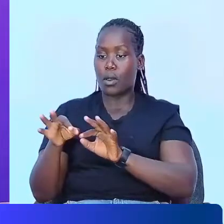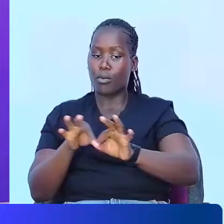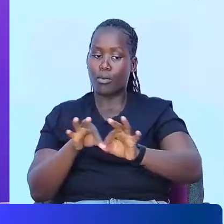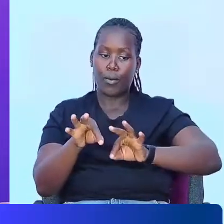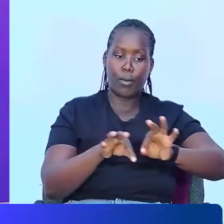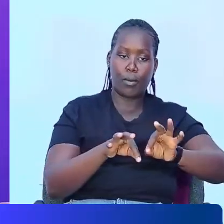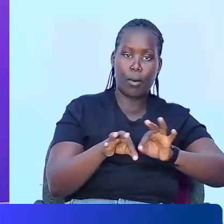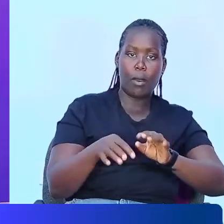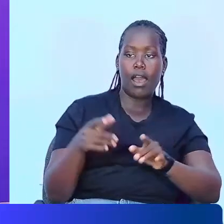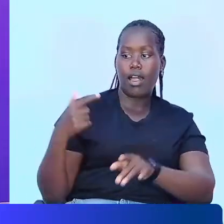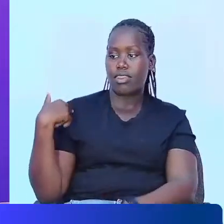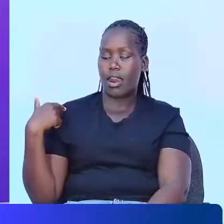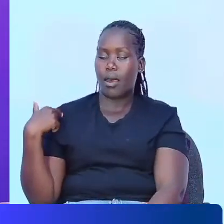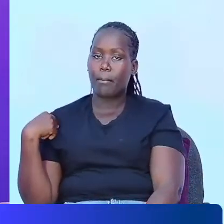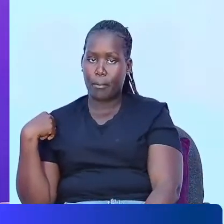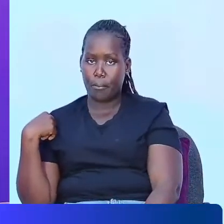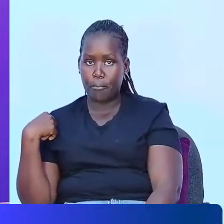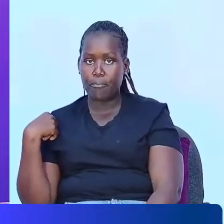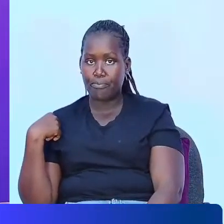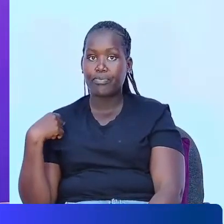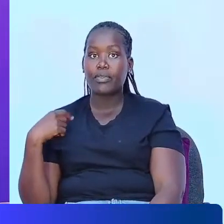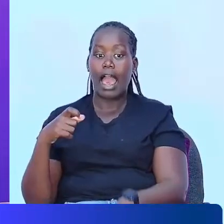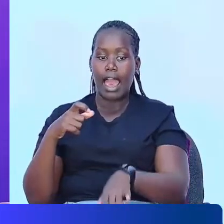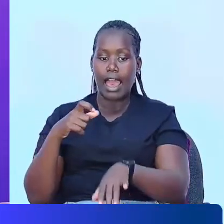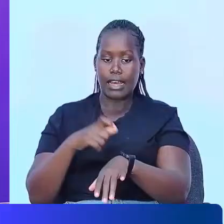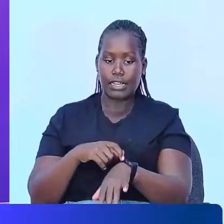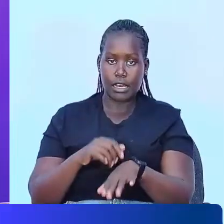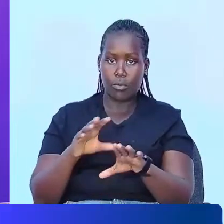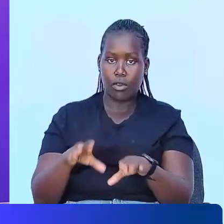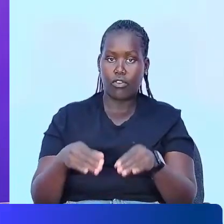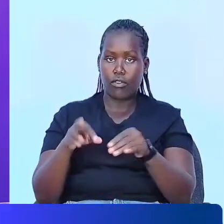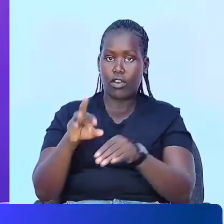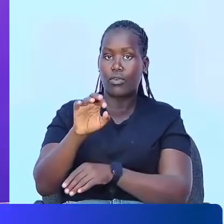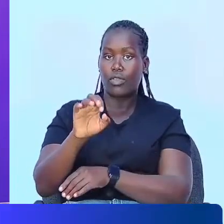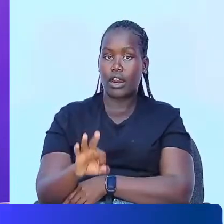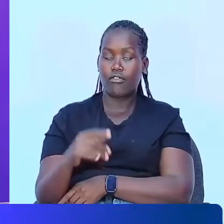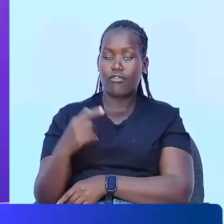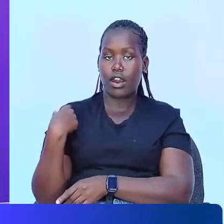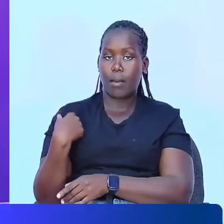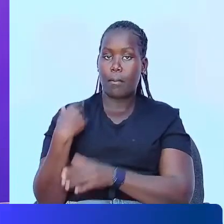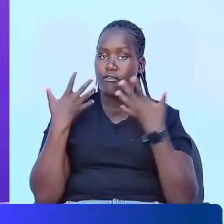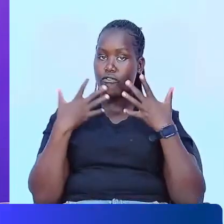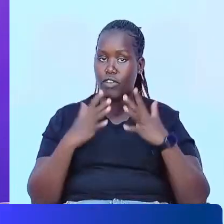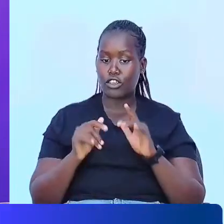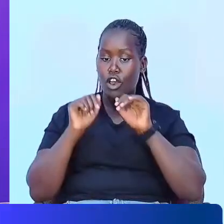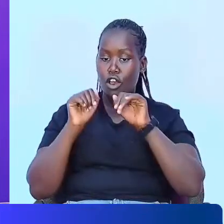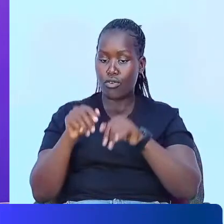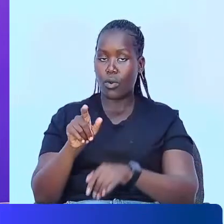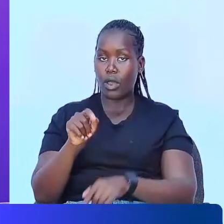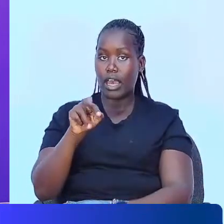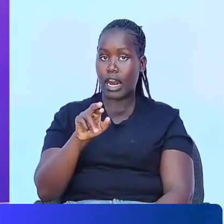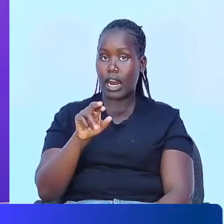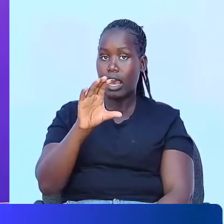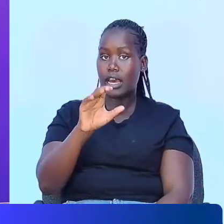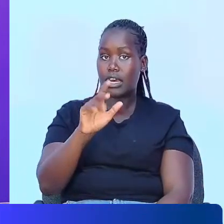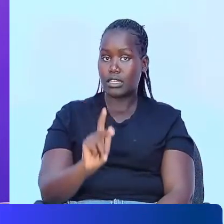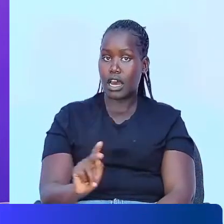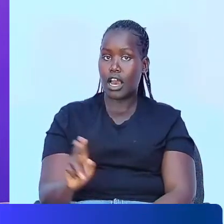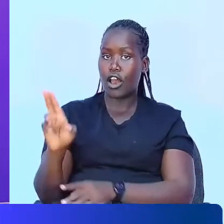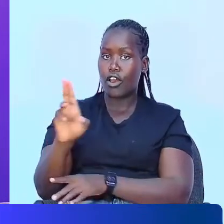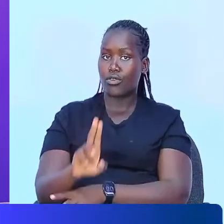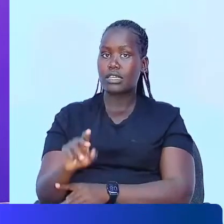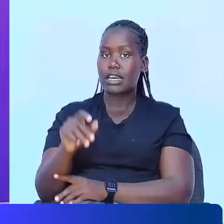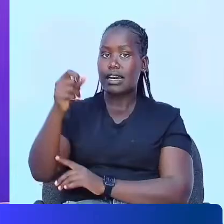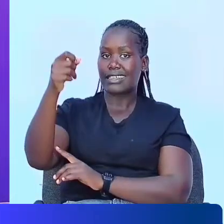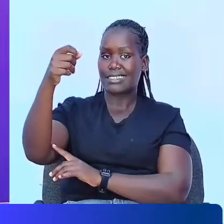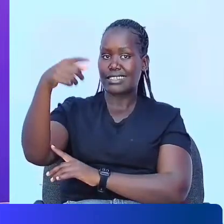that particular number. Now, once we have given you the reference number, you can track that reference number using the same *977